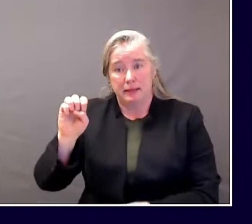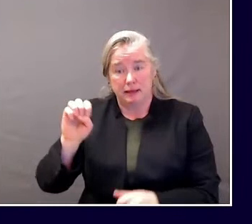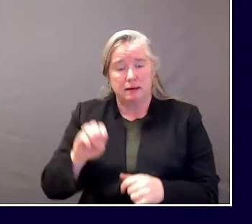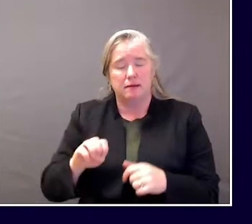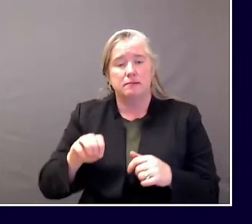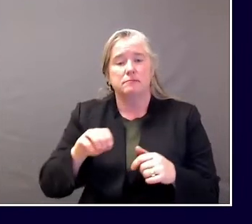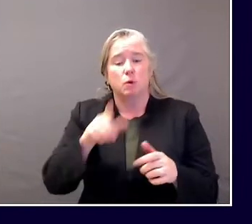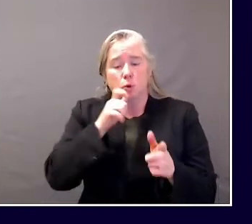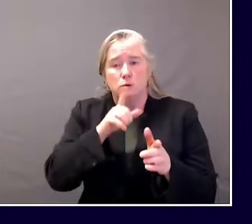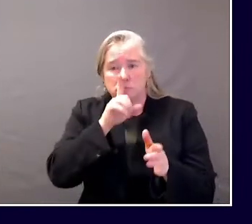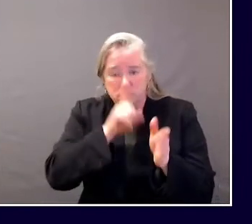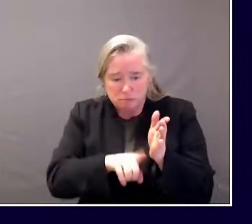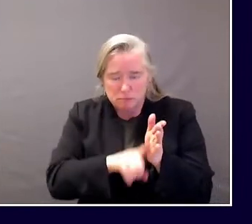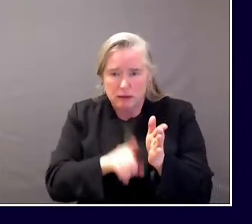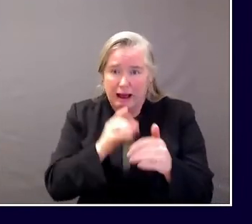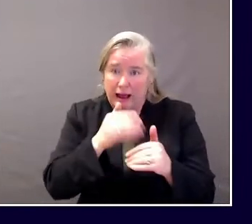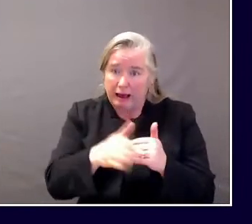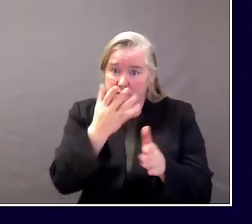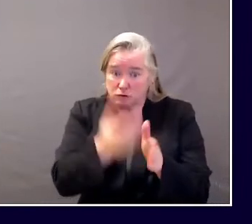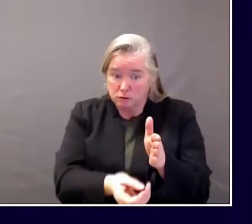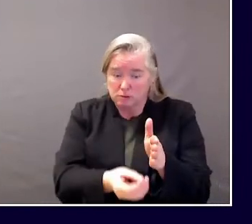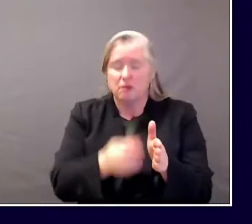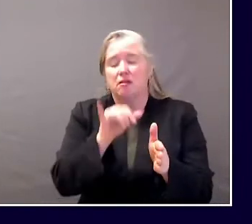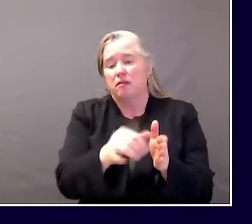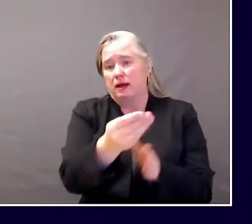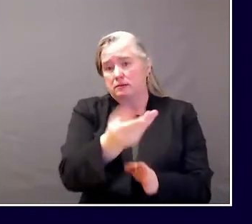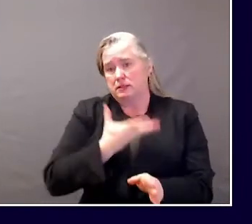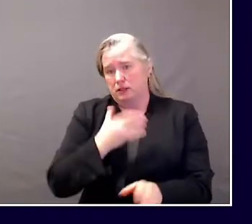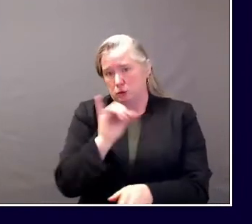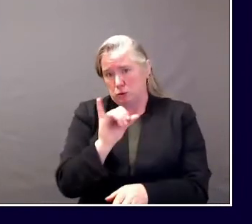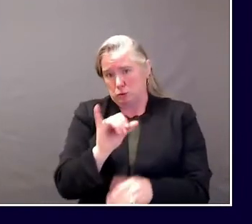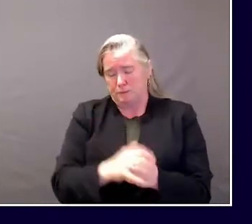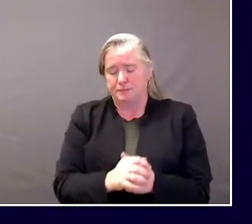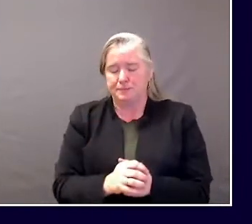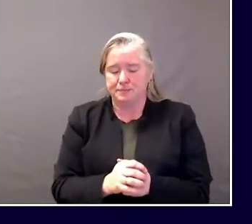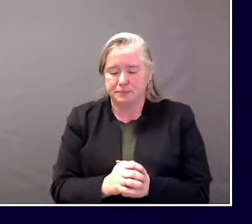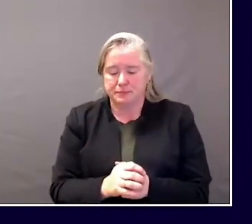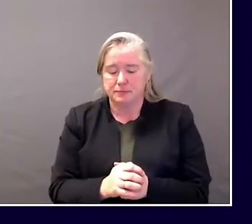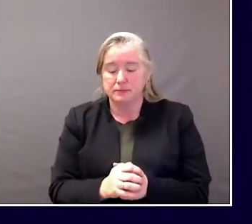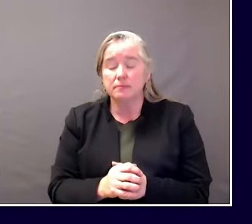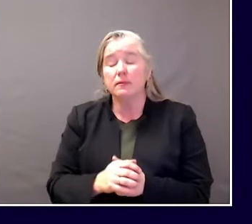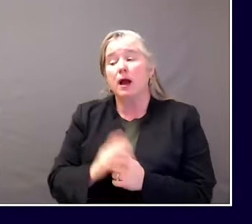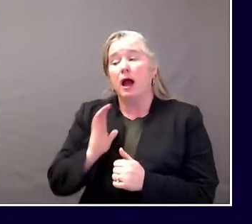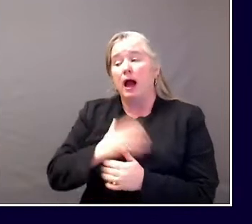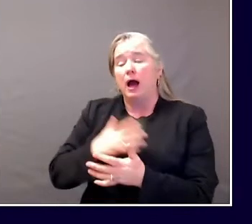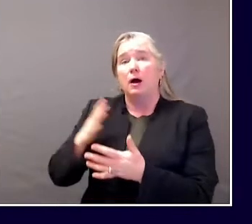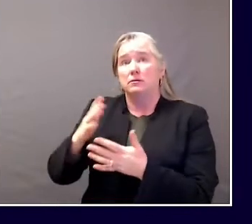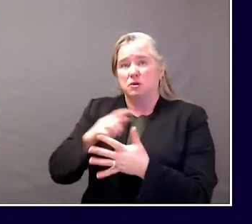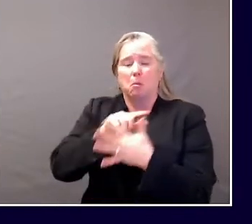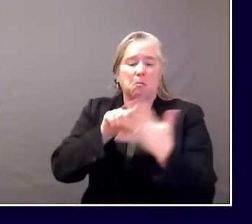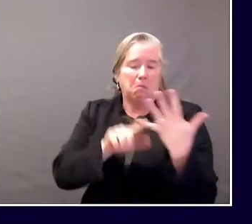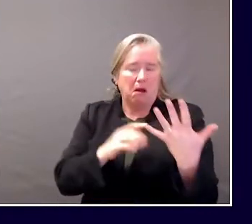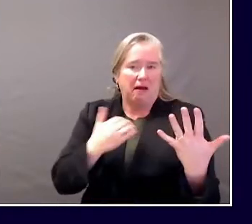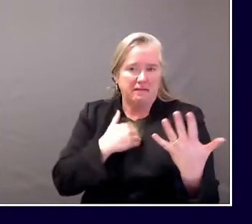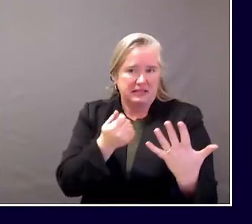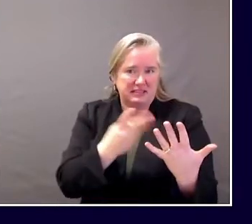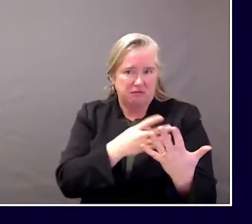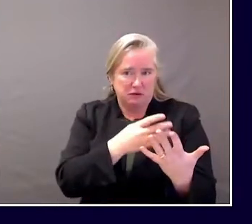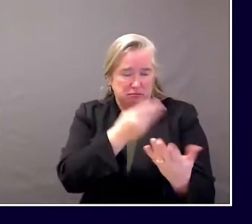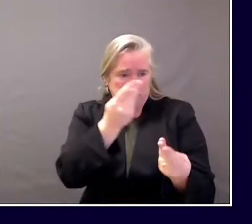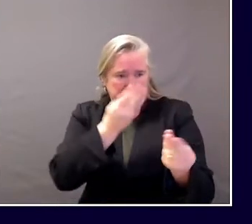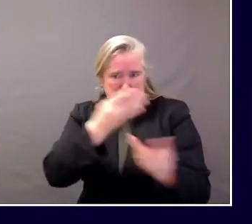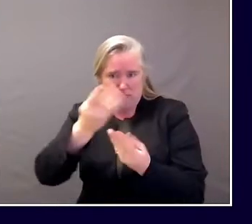settings. We don't want to miss them or undercount them. So as to make sure we are